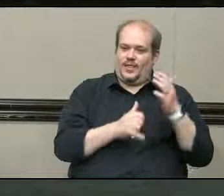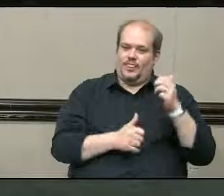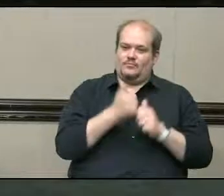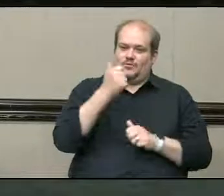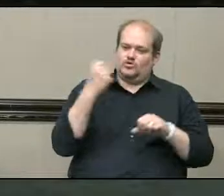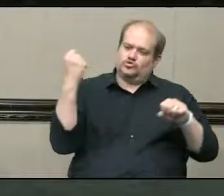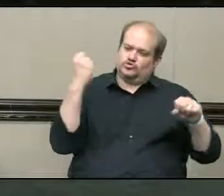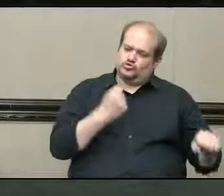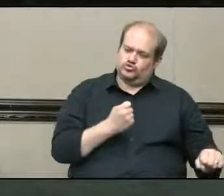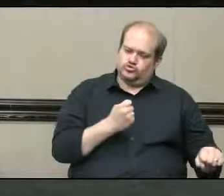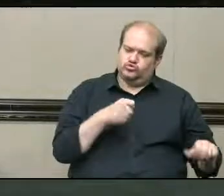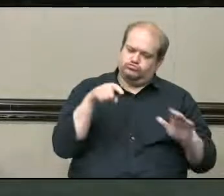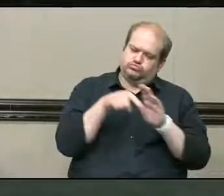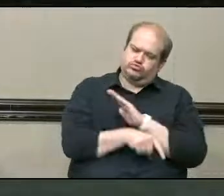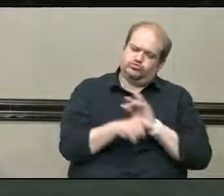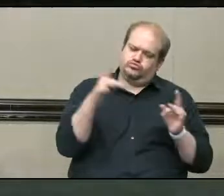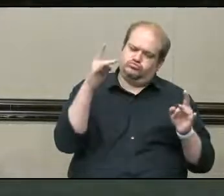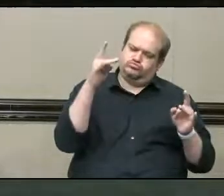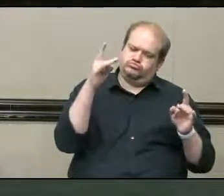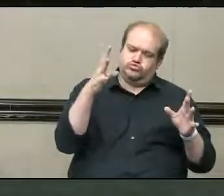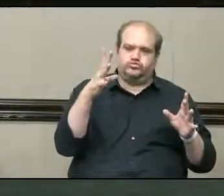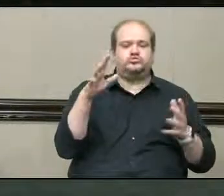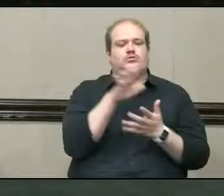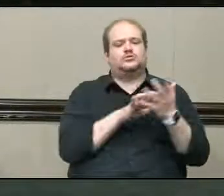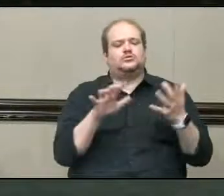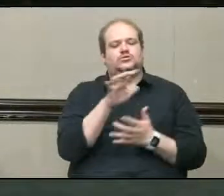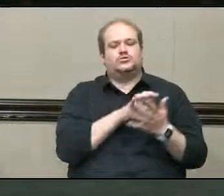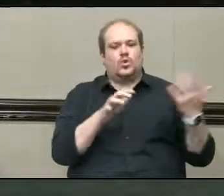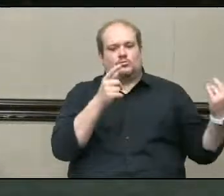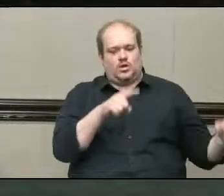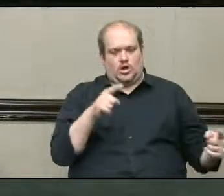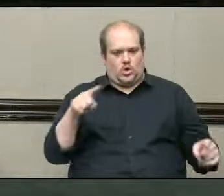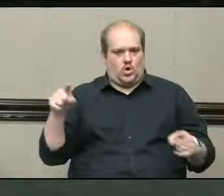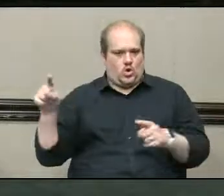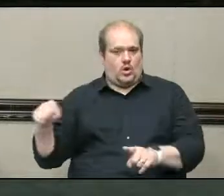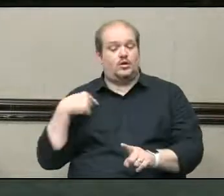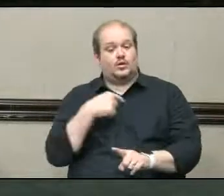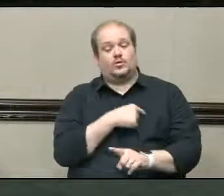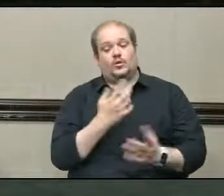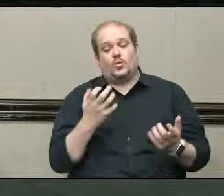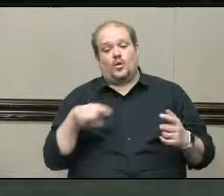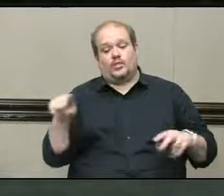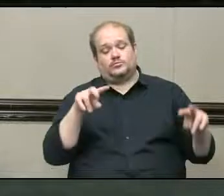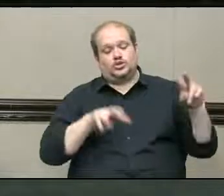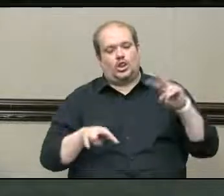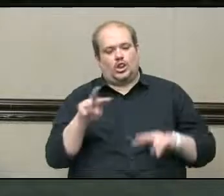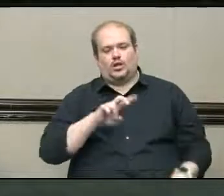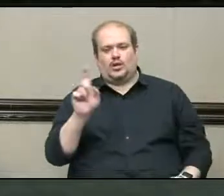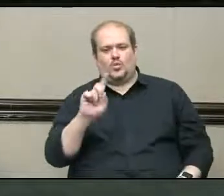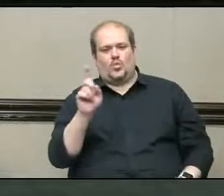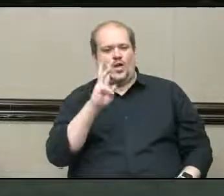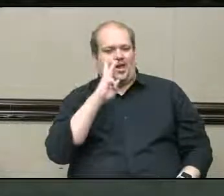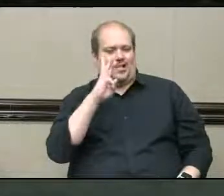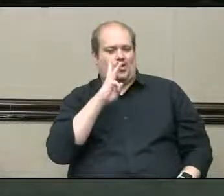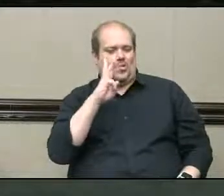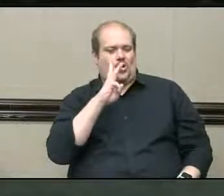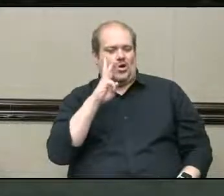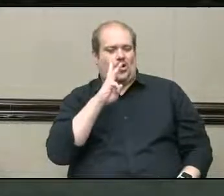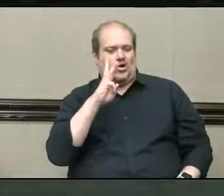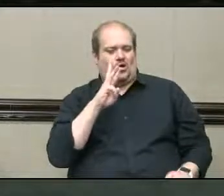most intense storm occurrence, we would like them to look at where does the